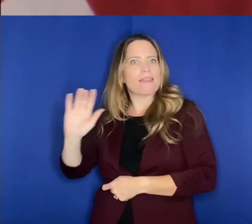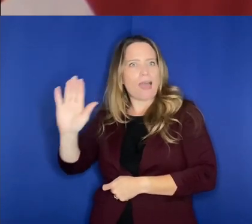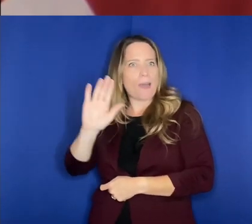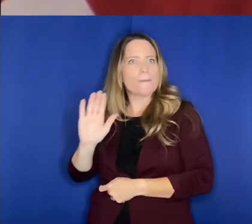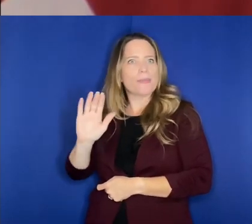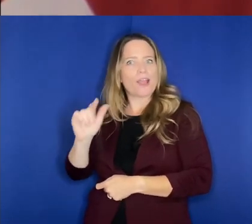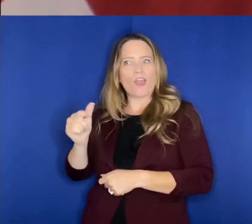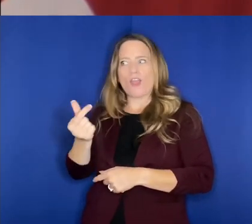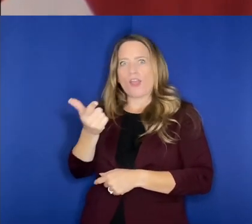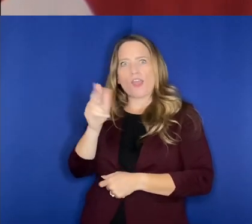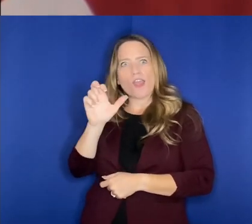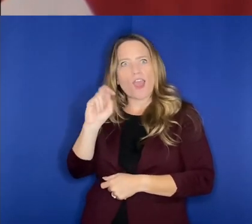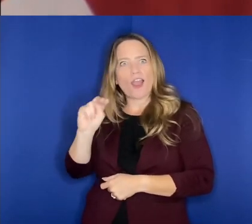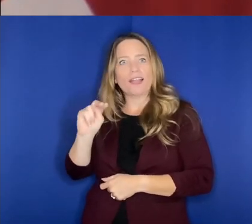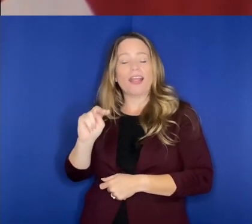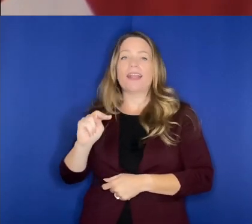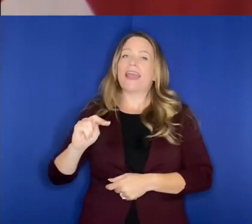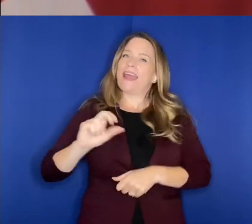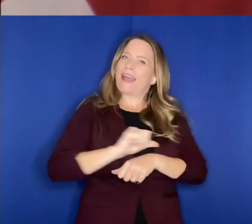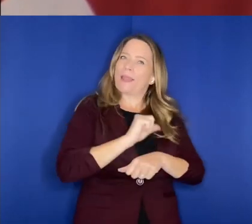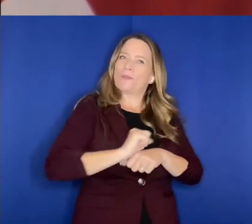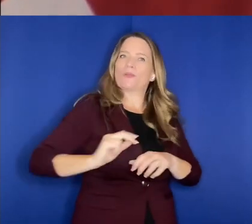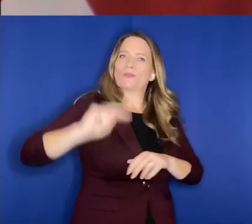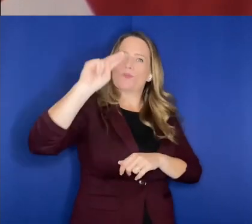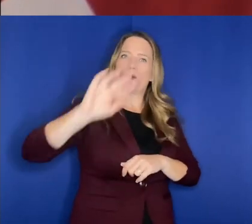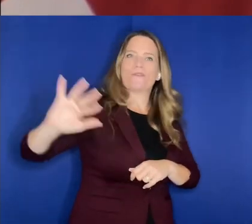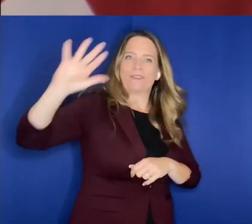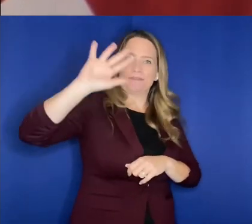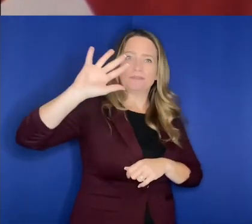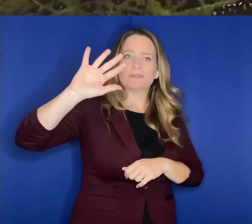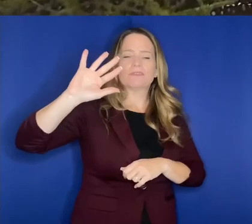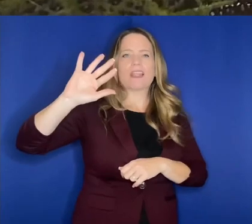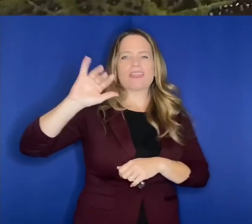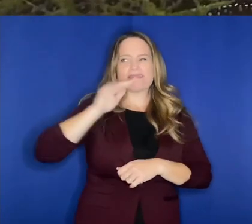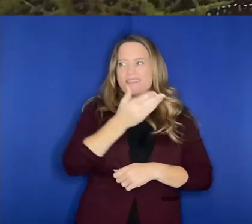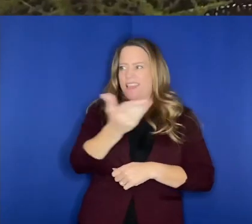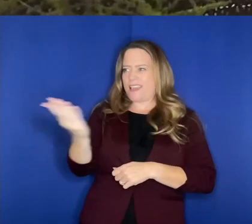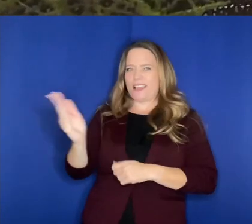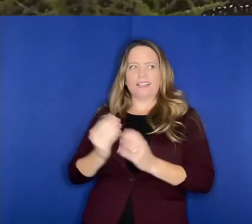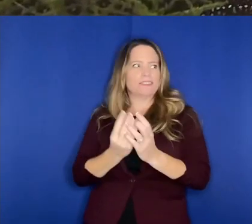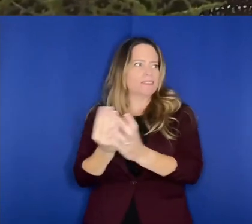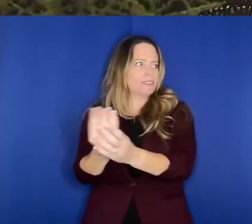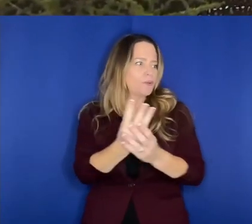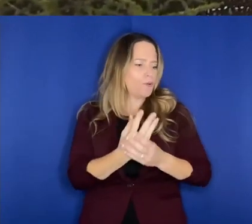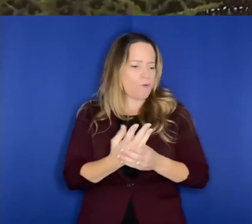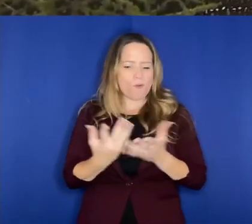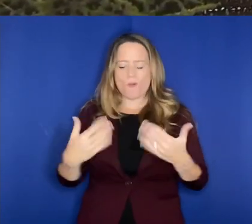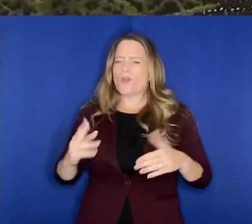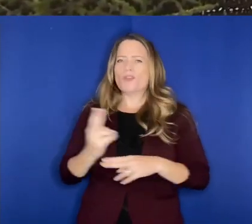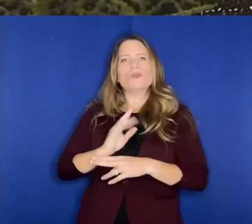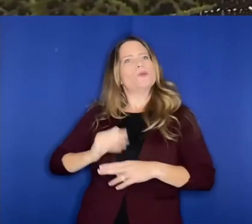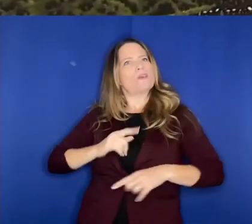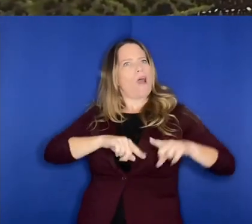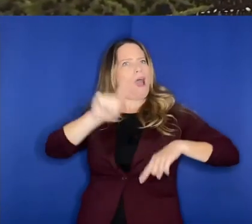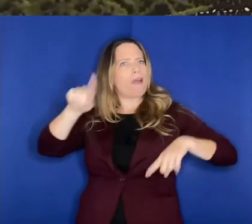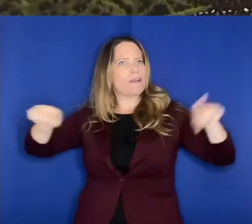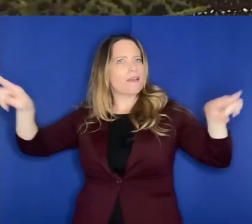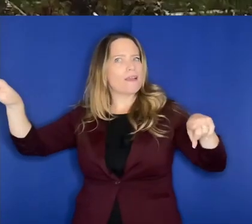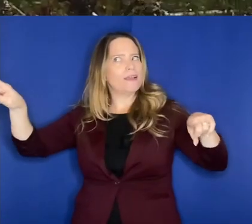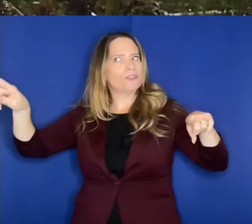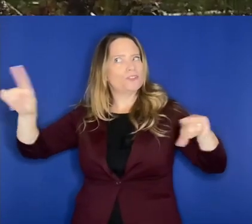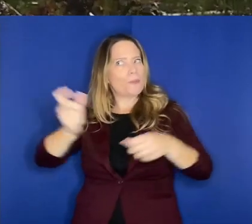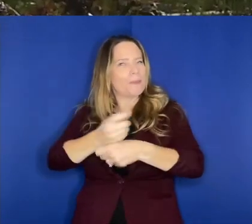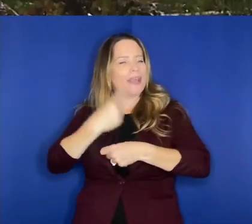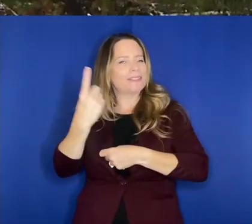a traditional Islamic gardens in Alberta's northern climate is a further reminder, as David said, that we can use